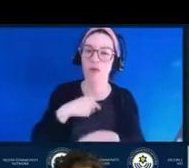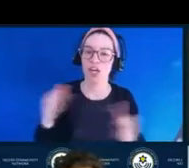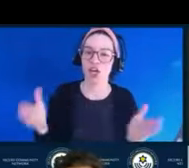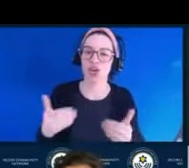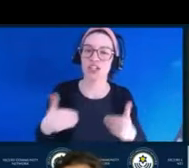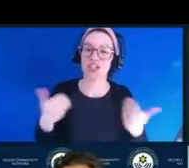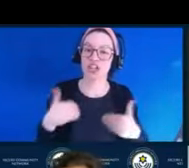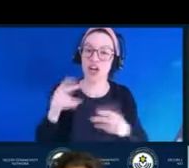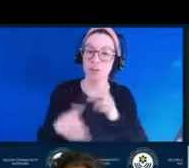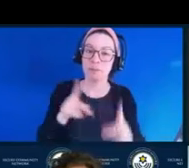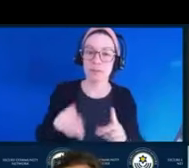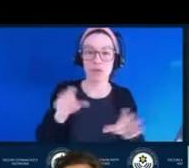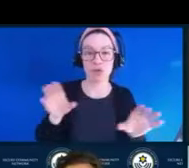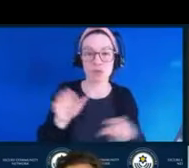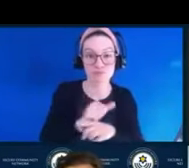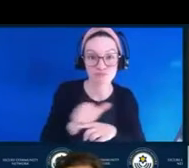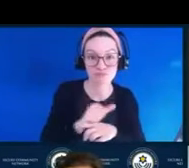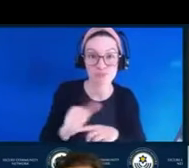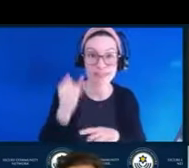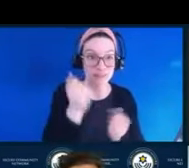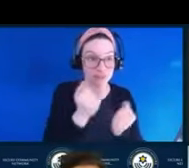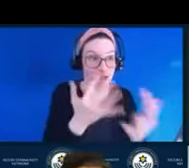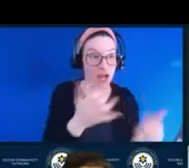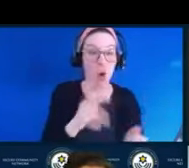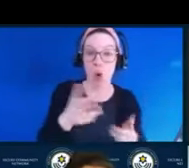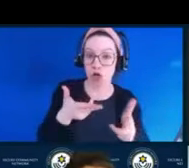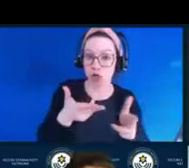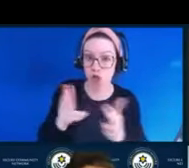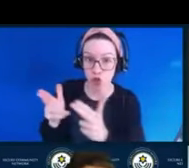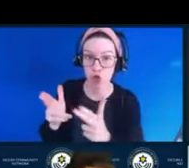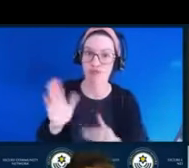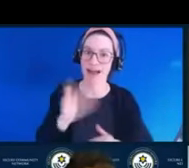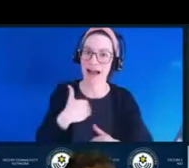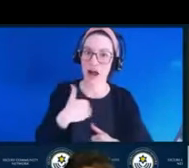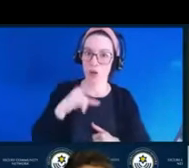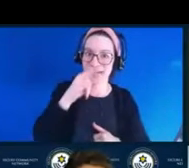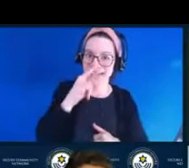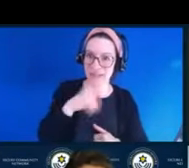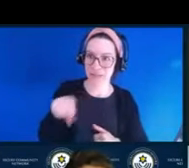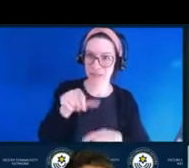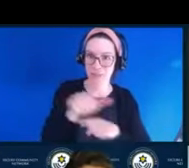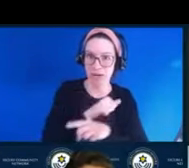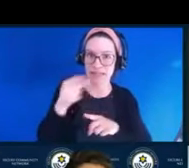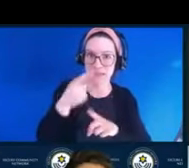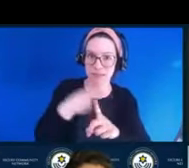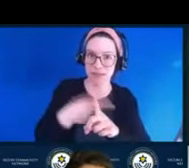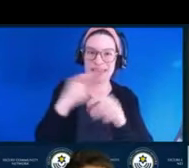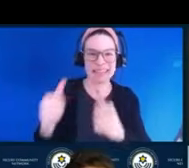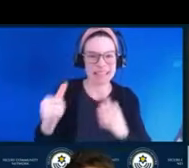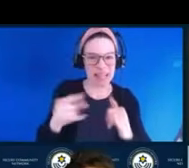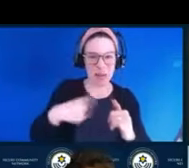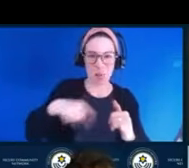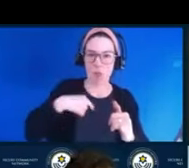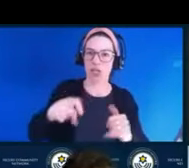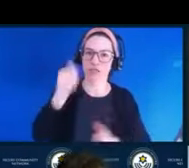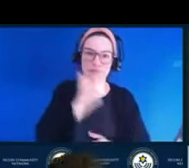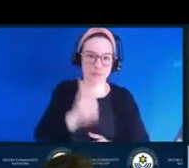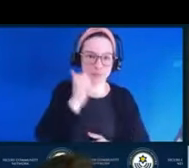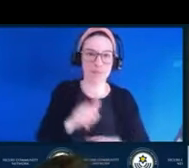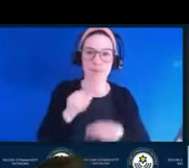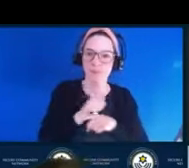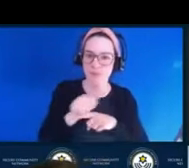drills. They're now doing active shooter drills. If our kids are doing it monthly, I think we too should be doing it in our daily lives. So it becomes something